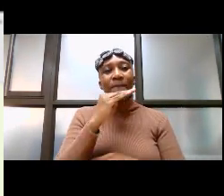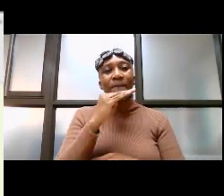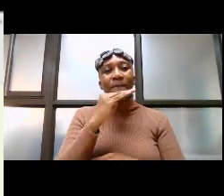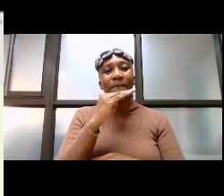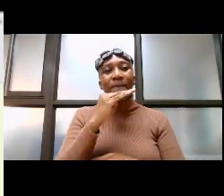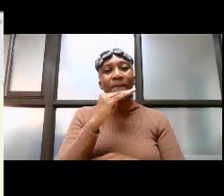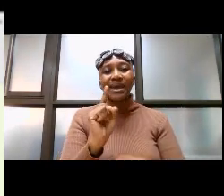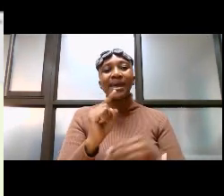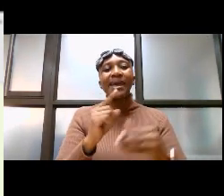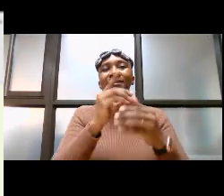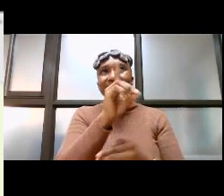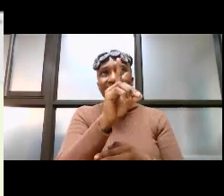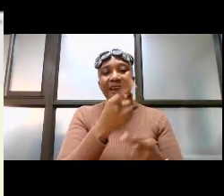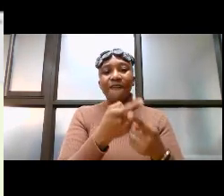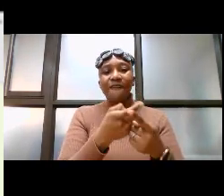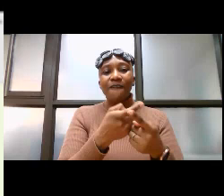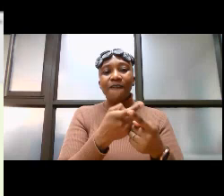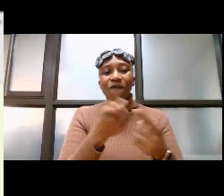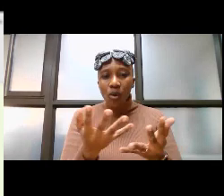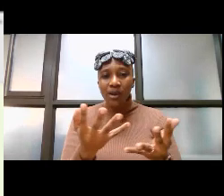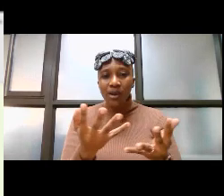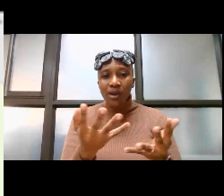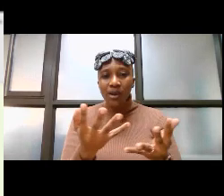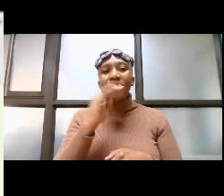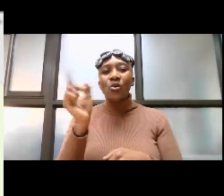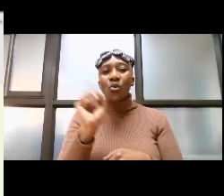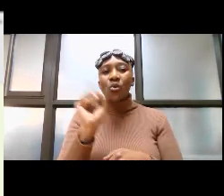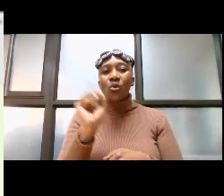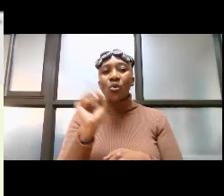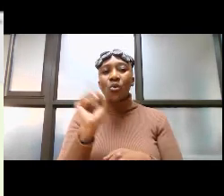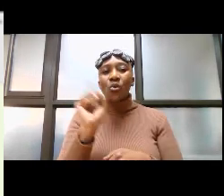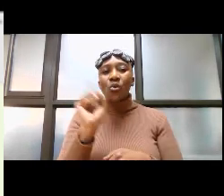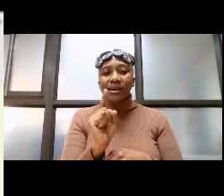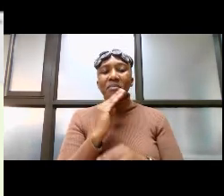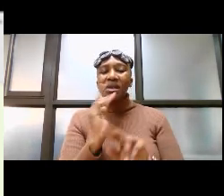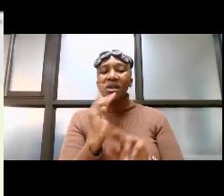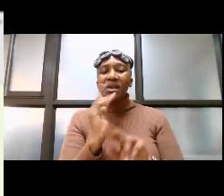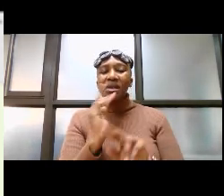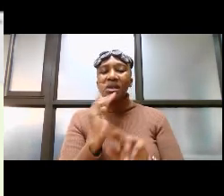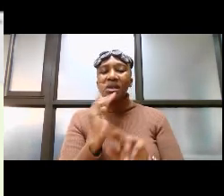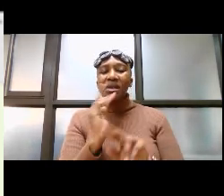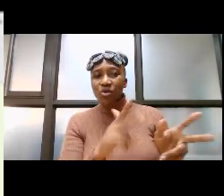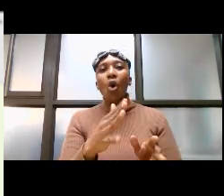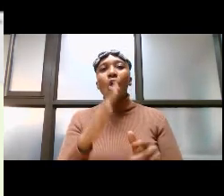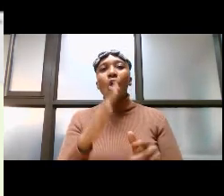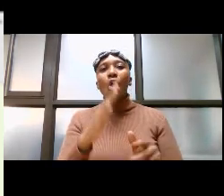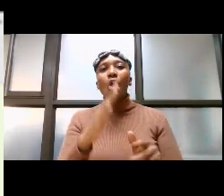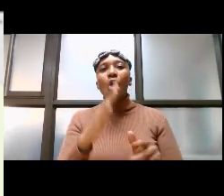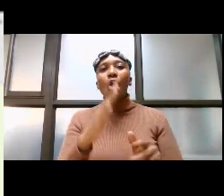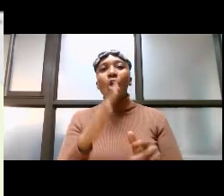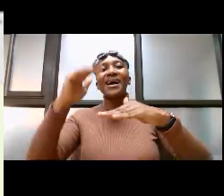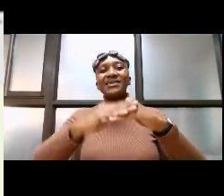D comes from doing away, or like there's construction and deconstruction. If you are